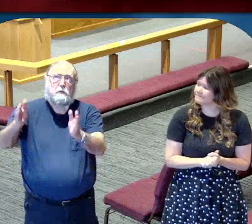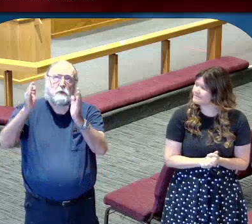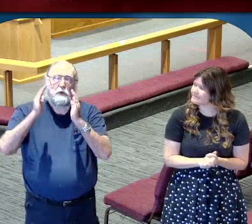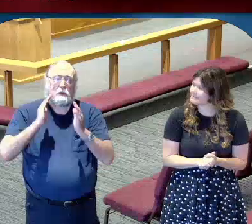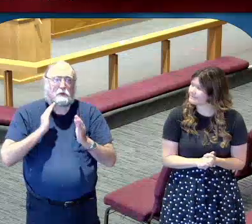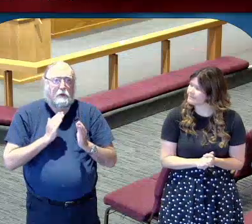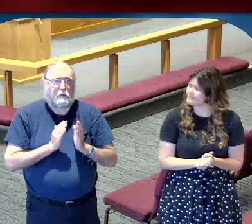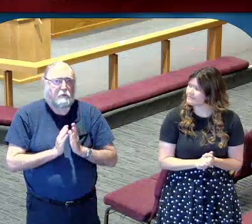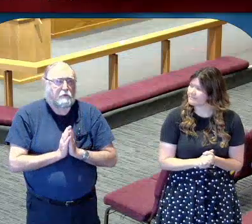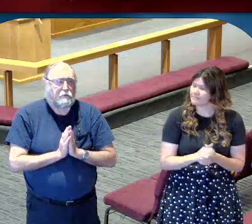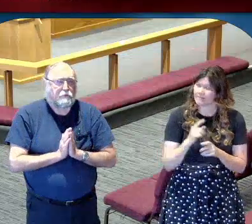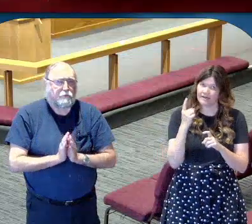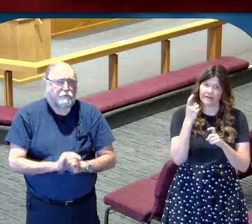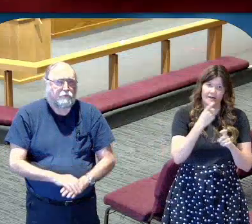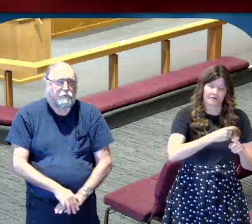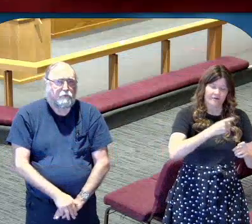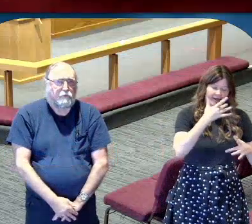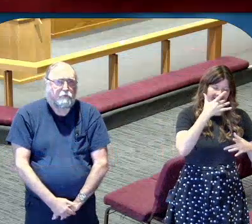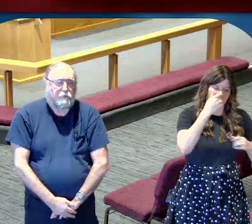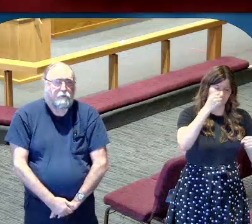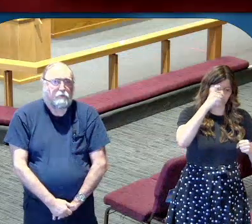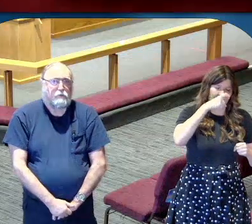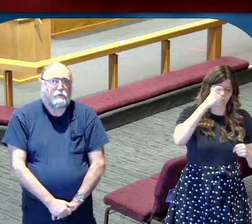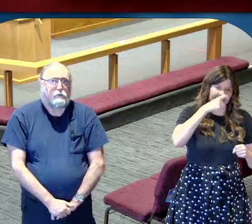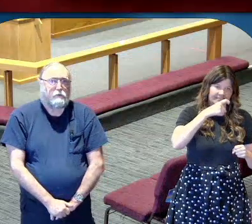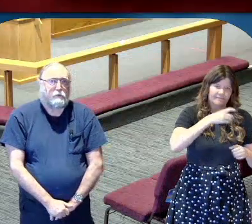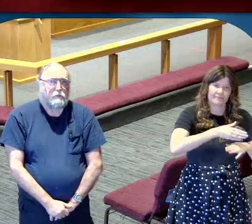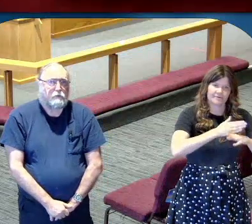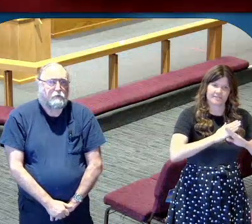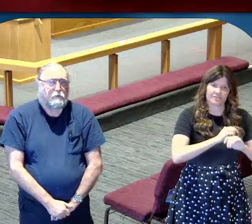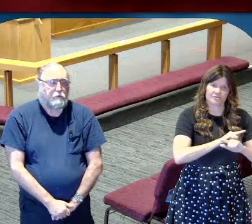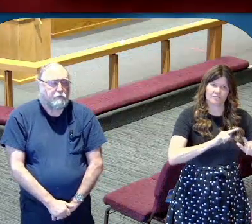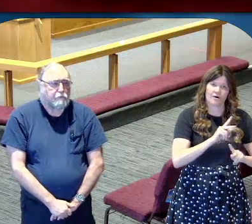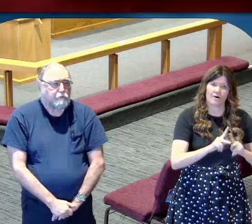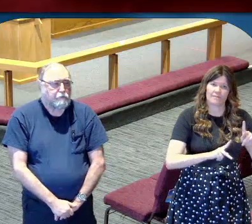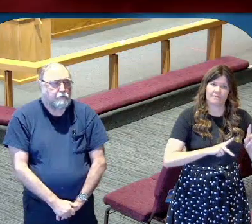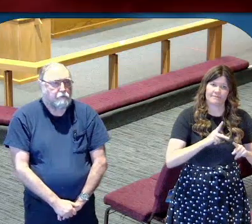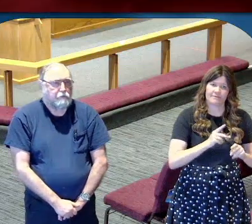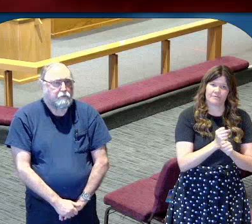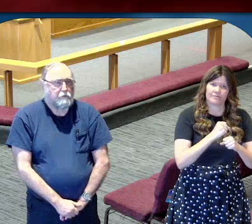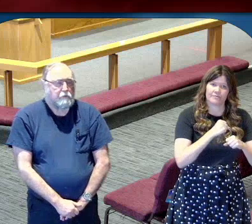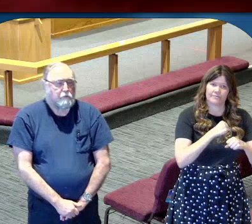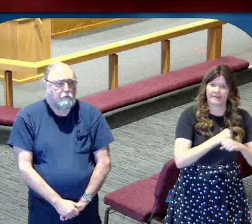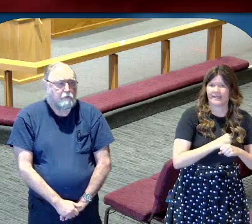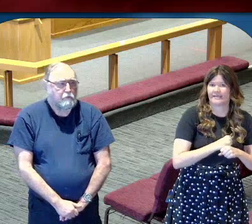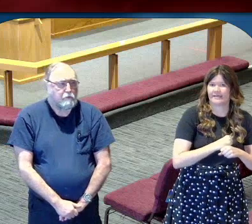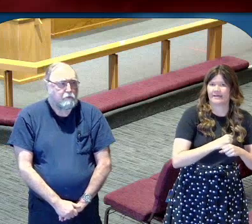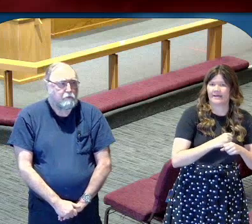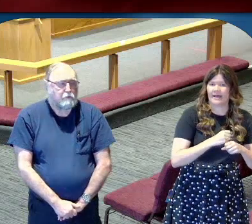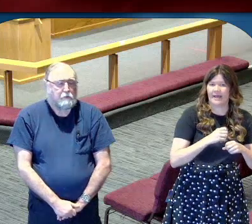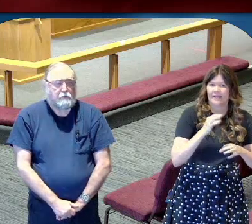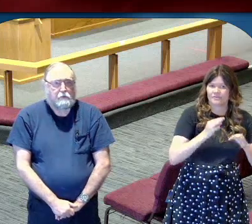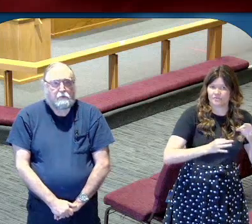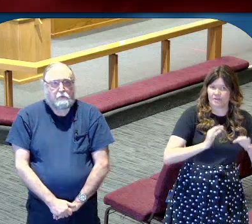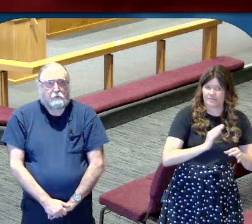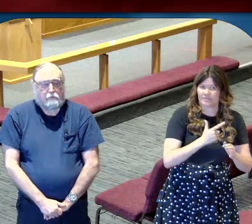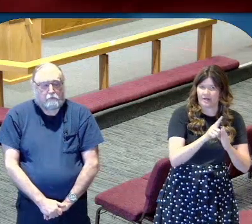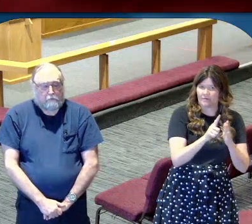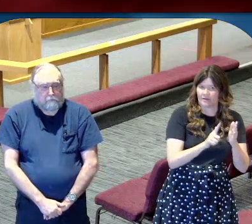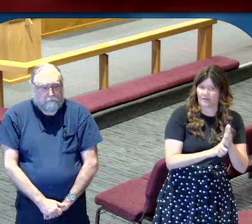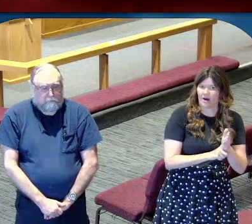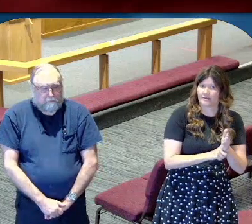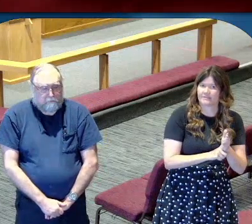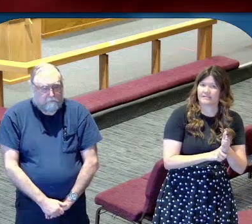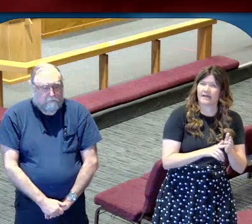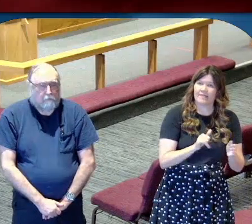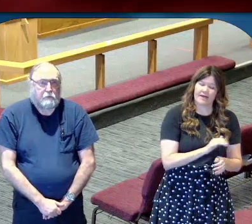give health and wisdom and protection to all who are in authority of making, administering, and judging our laws in order